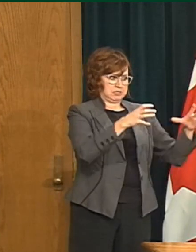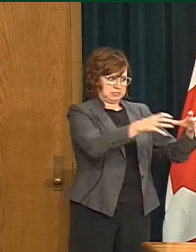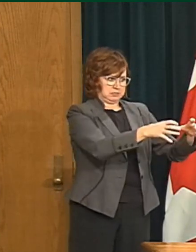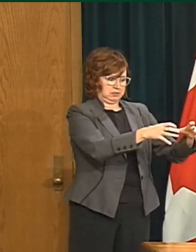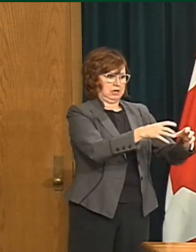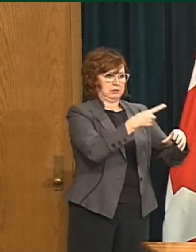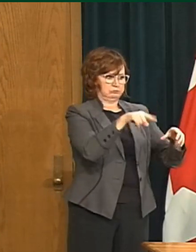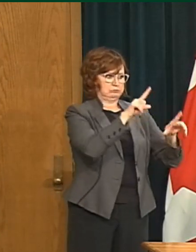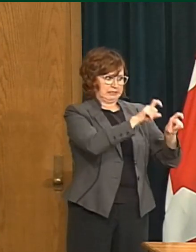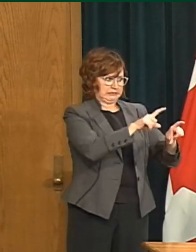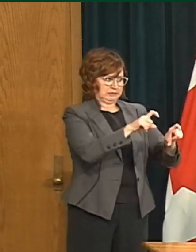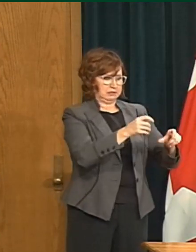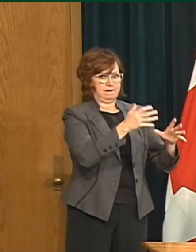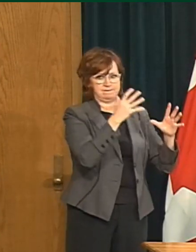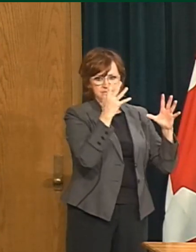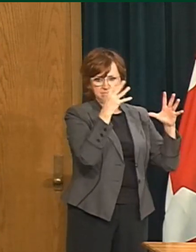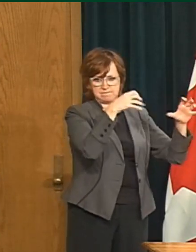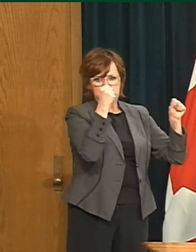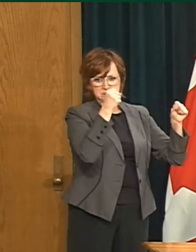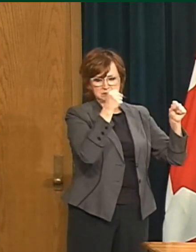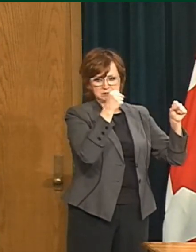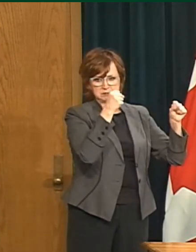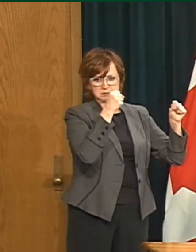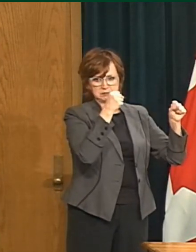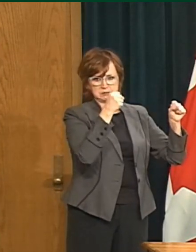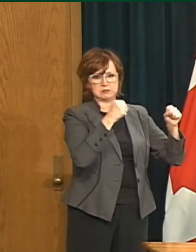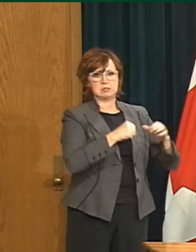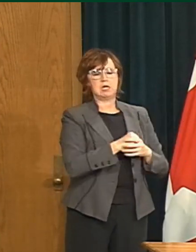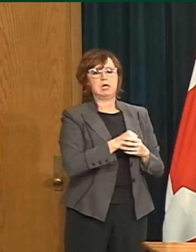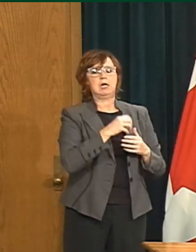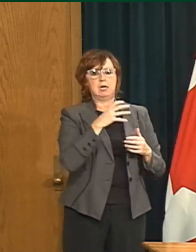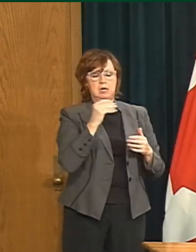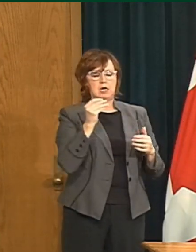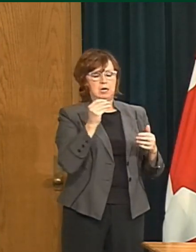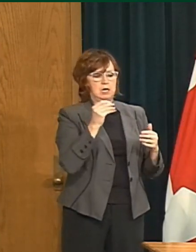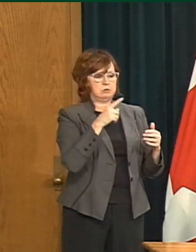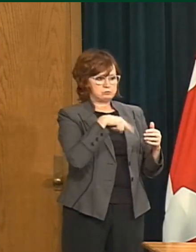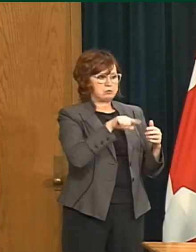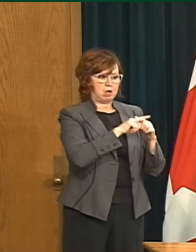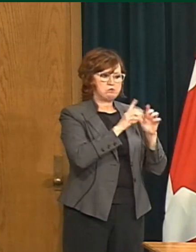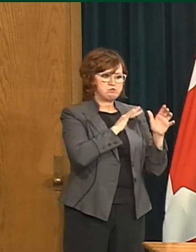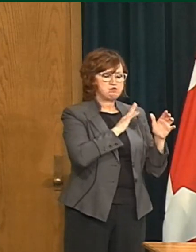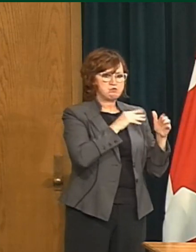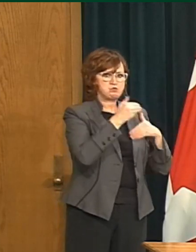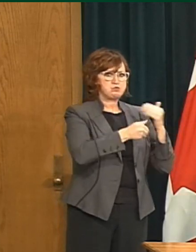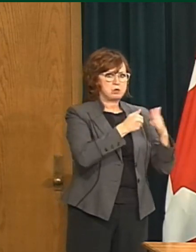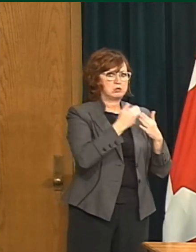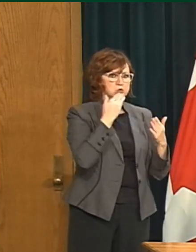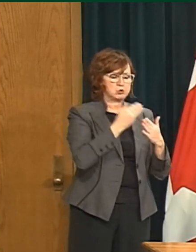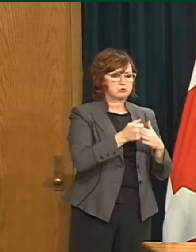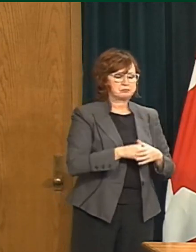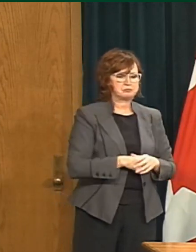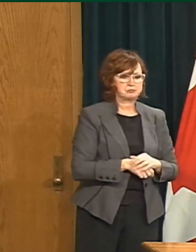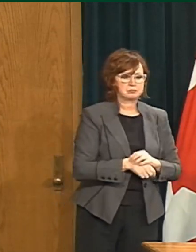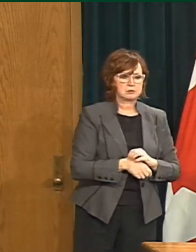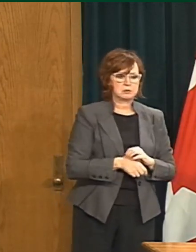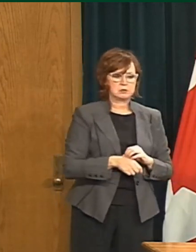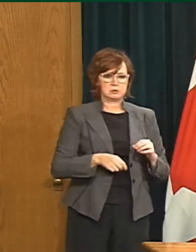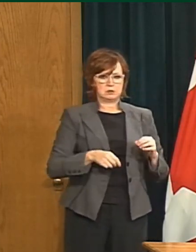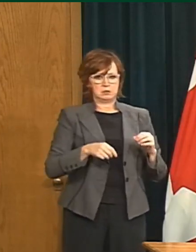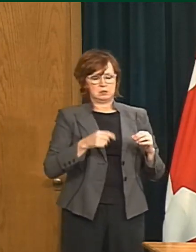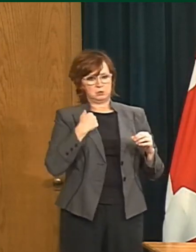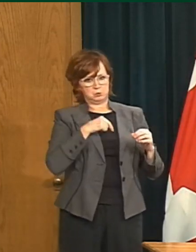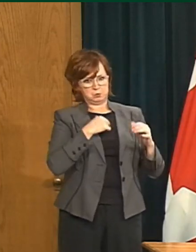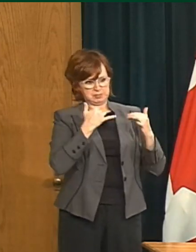comes from having the testing capacity and having the contact tracing in place. We want to ensure we are doing everything we can